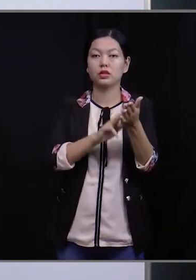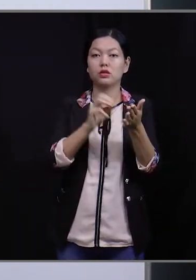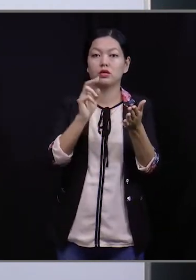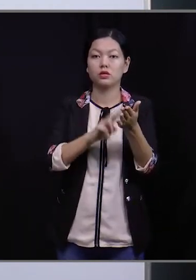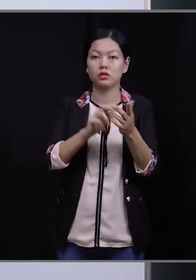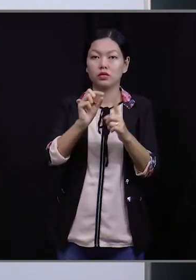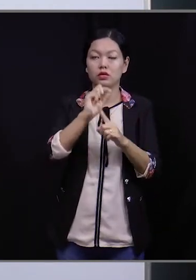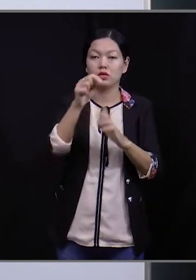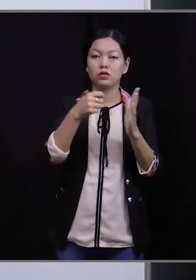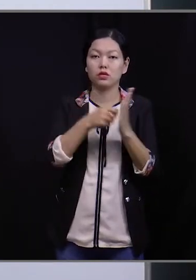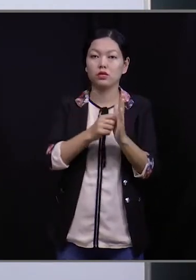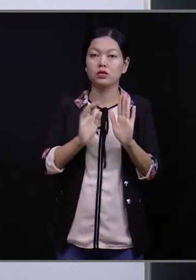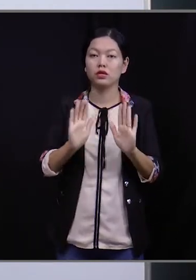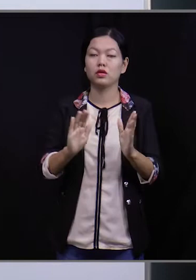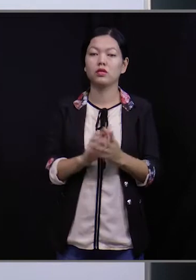at one time. So